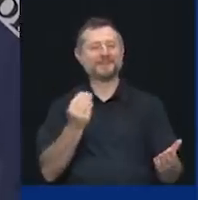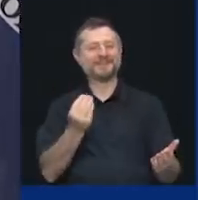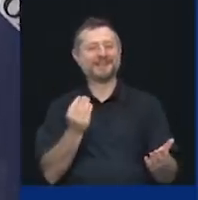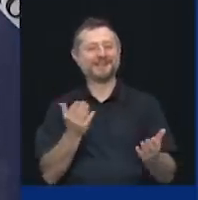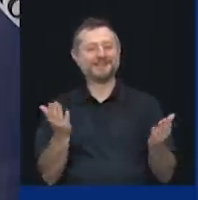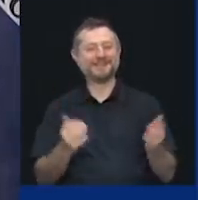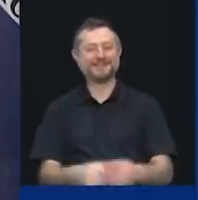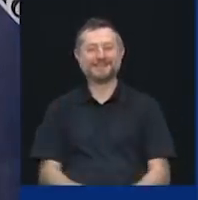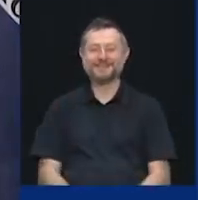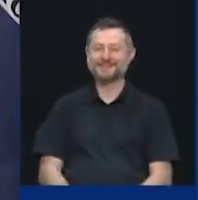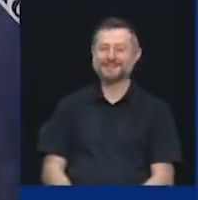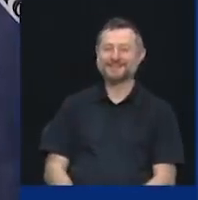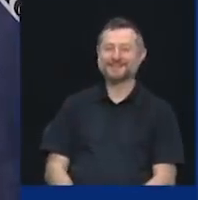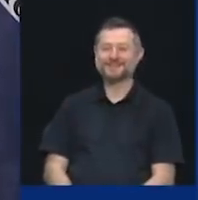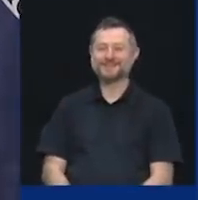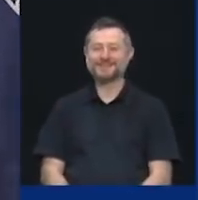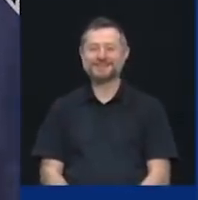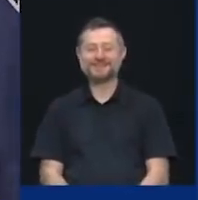We have